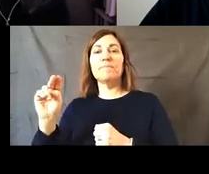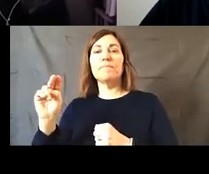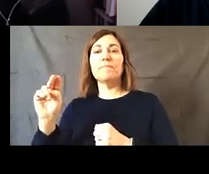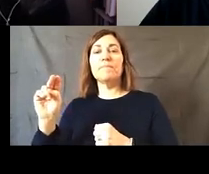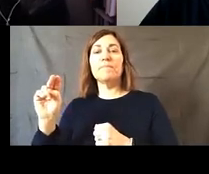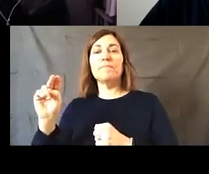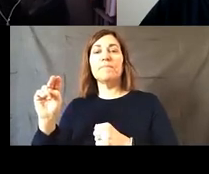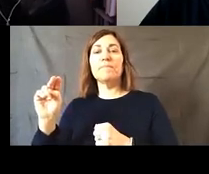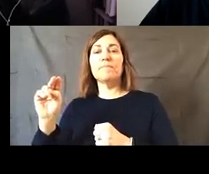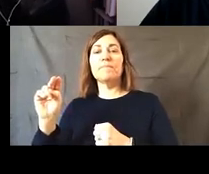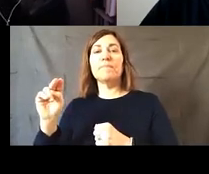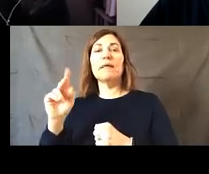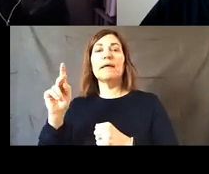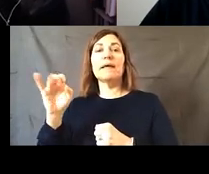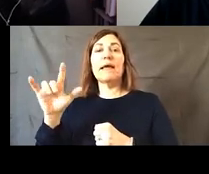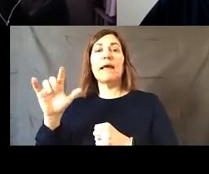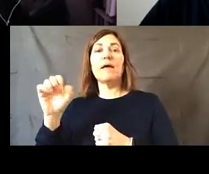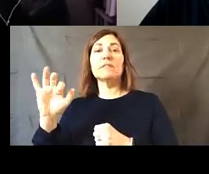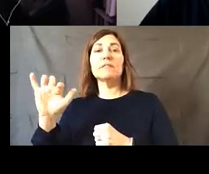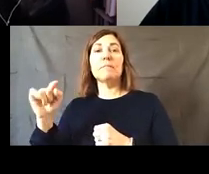Mrs. Kelsmith. Aye.